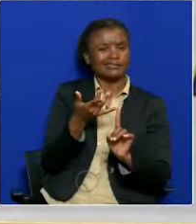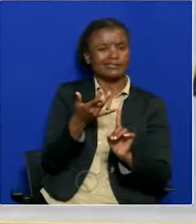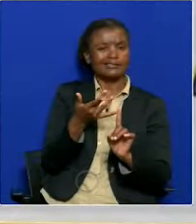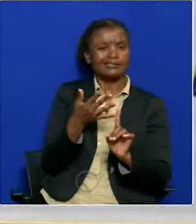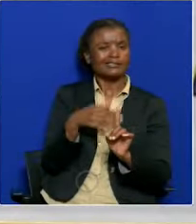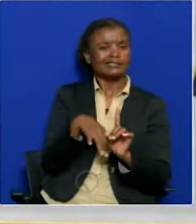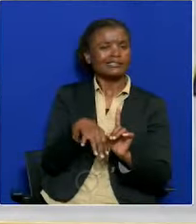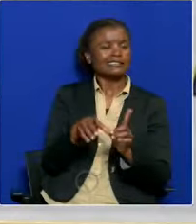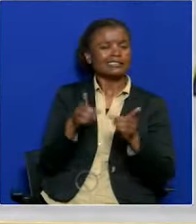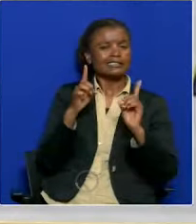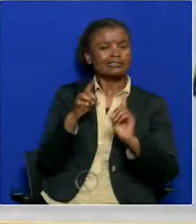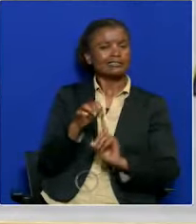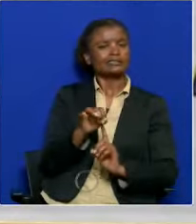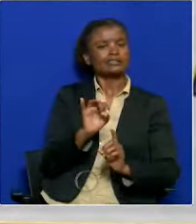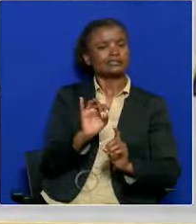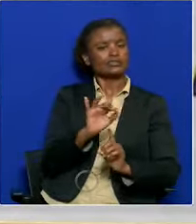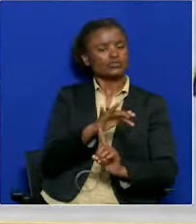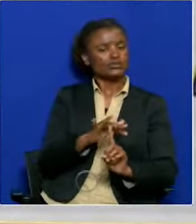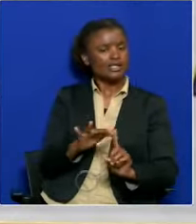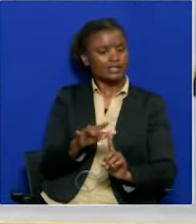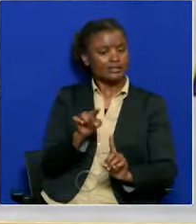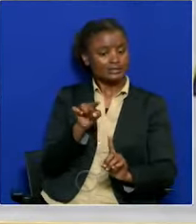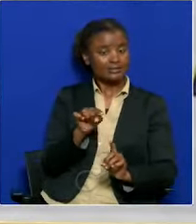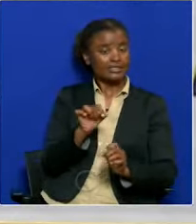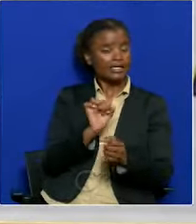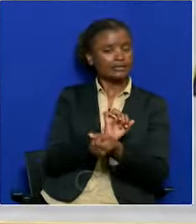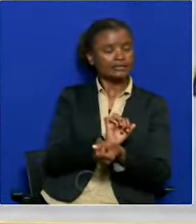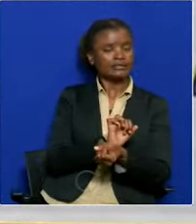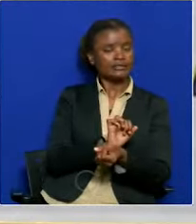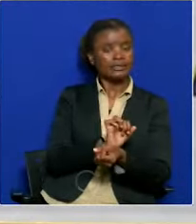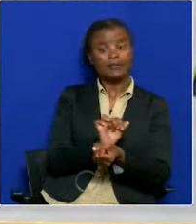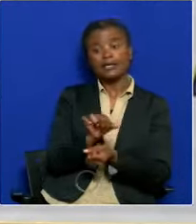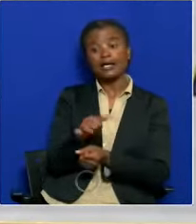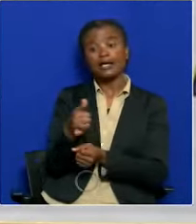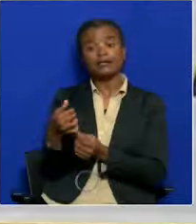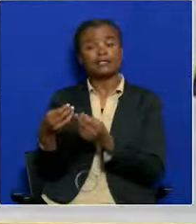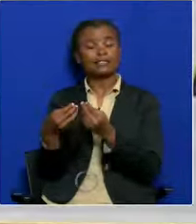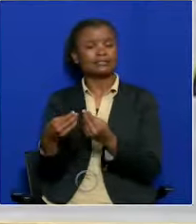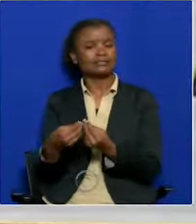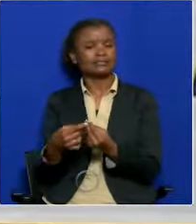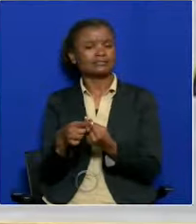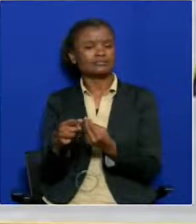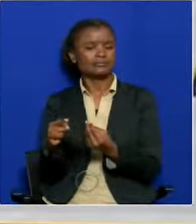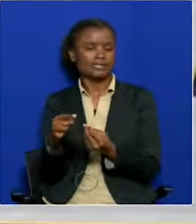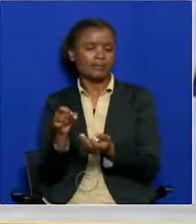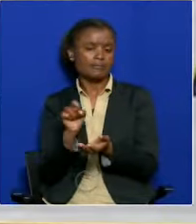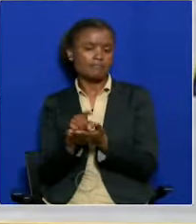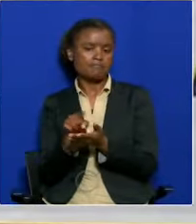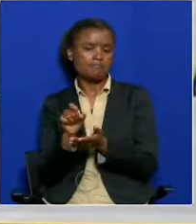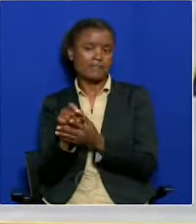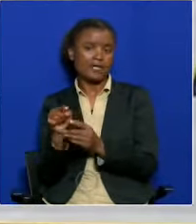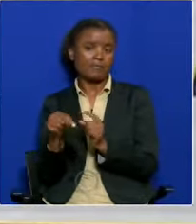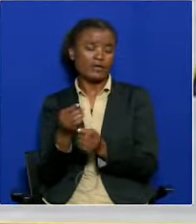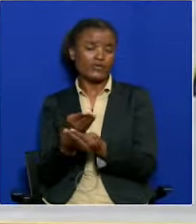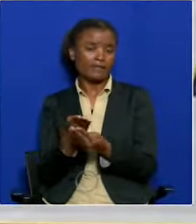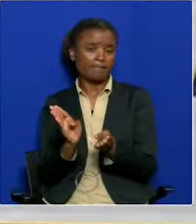But the others, I didn't have anything to send about them to say, unless if